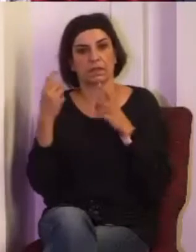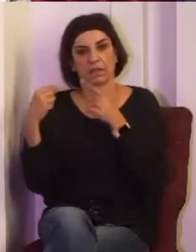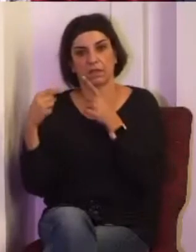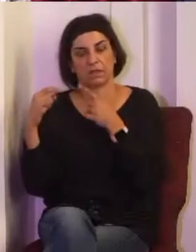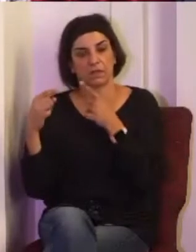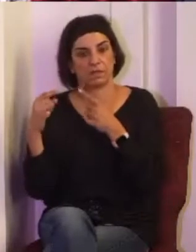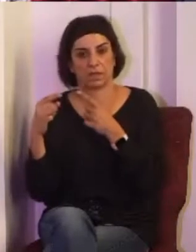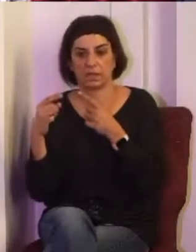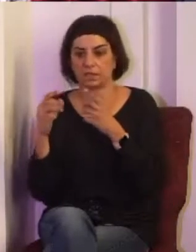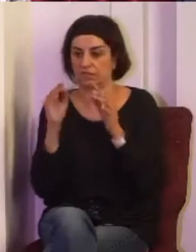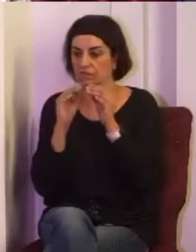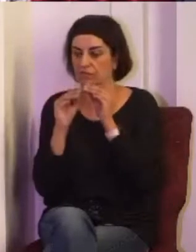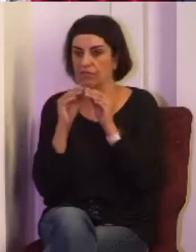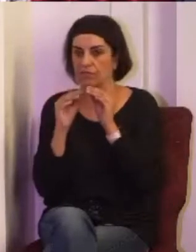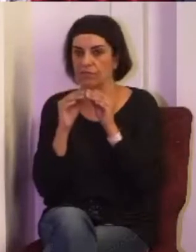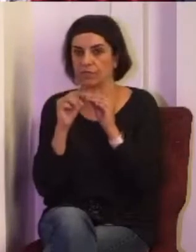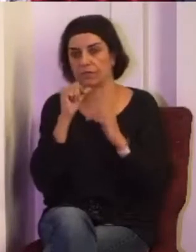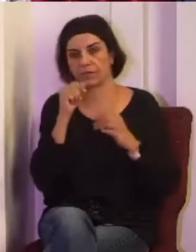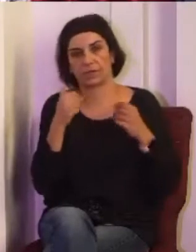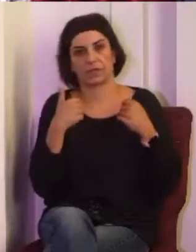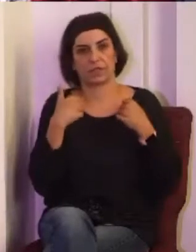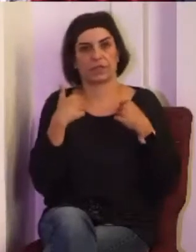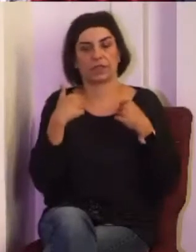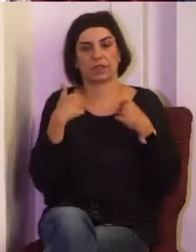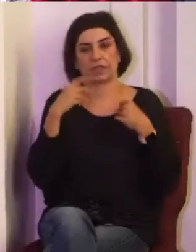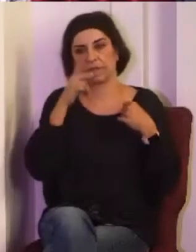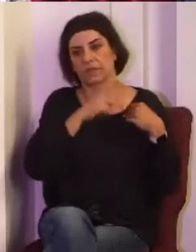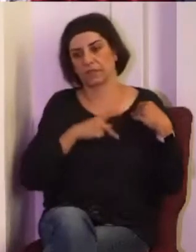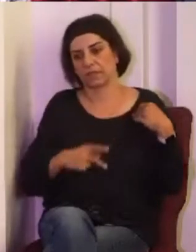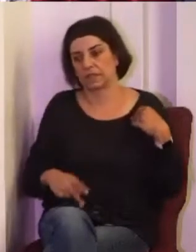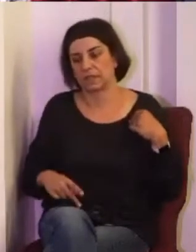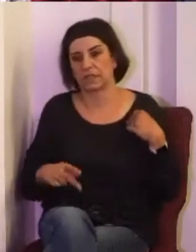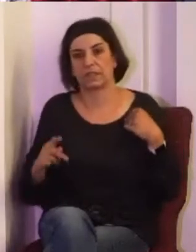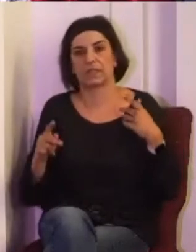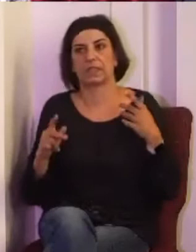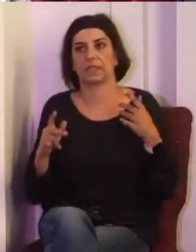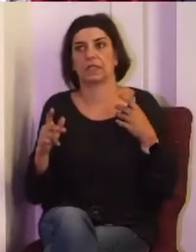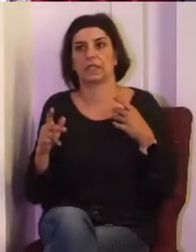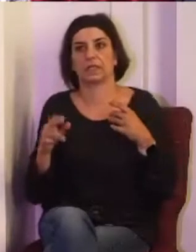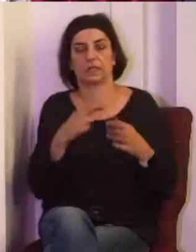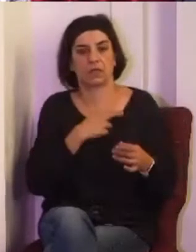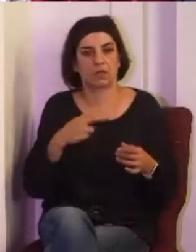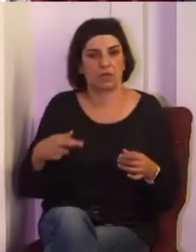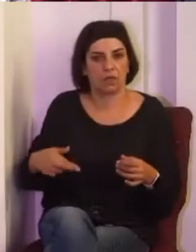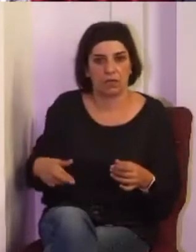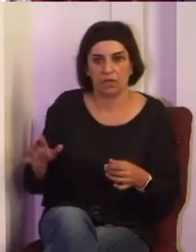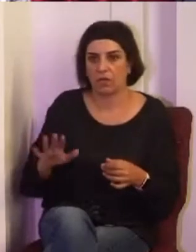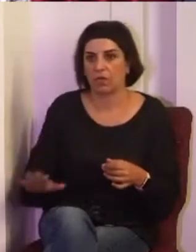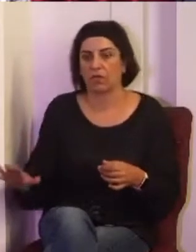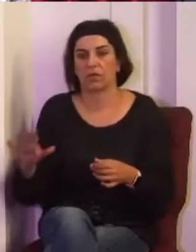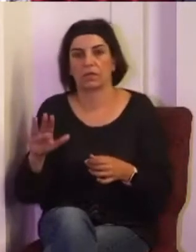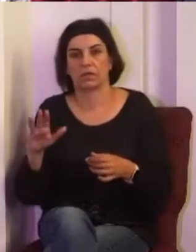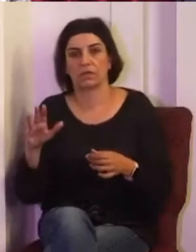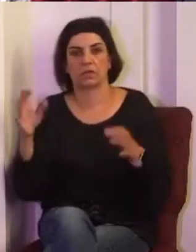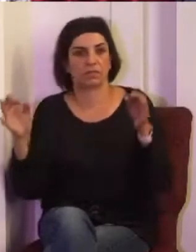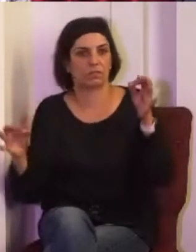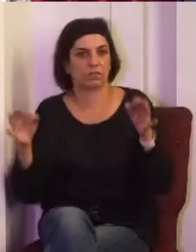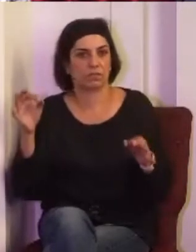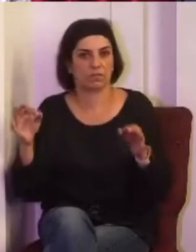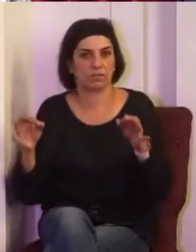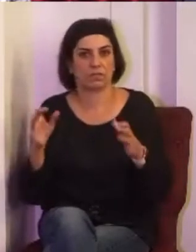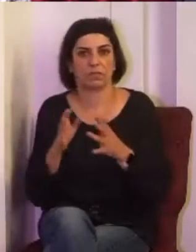they didn't have a king. They didn't have a royalty. There was no royal court. It was just the